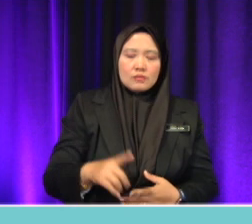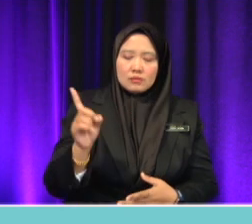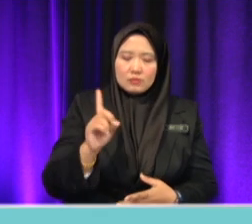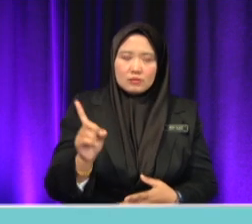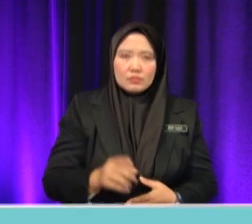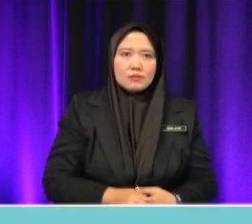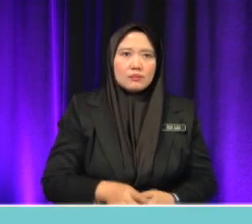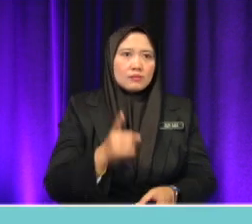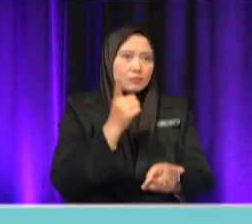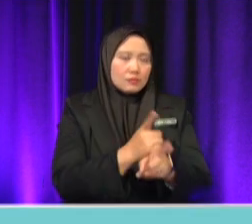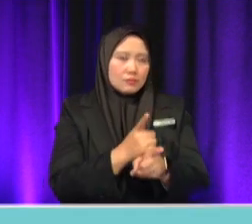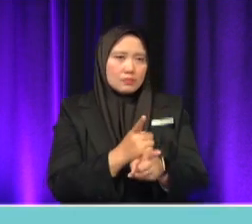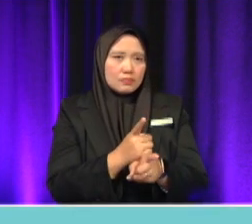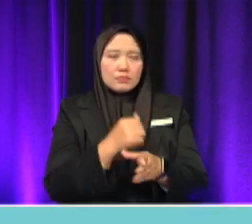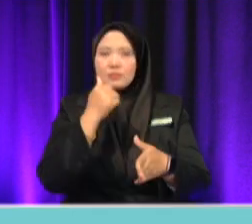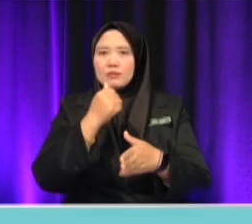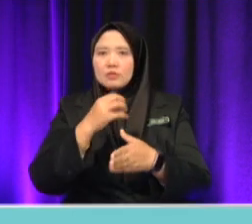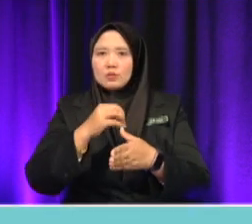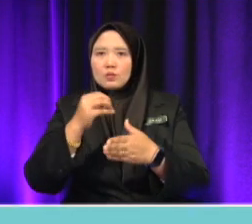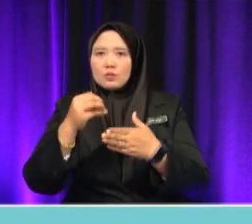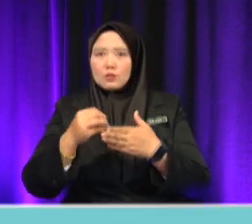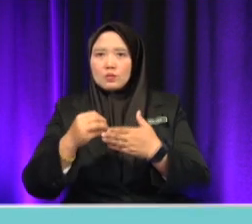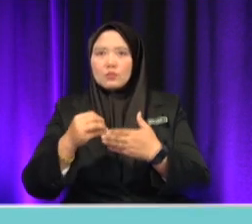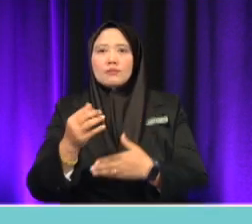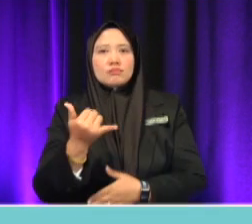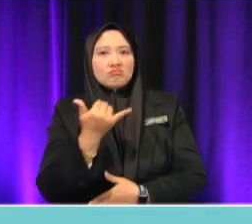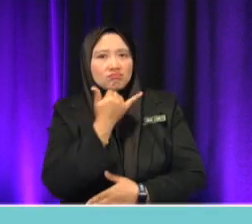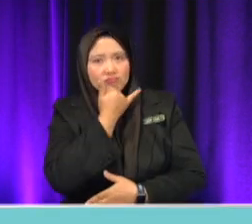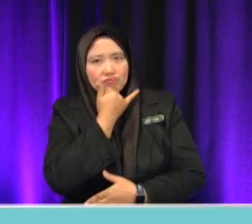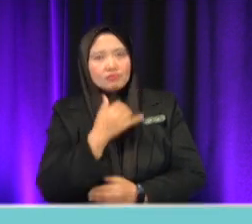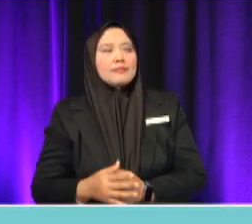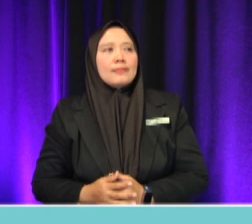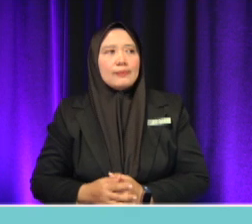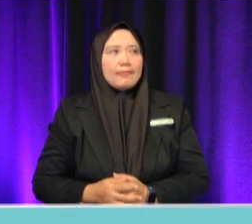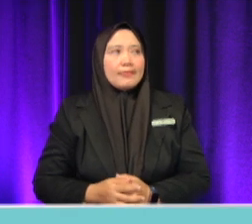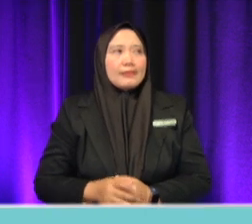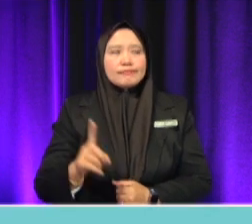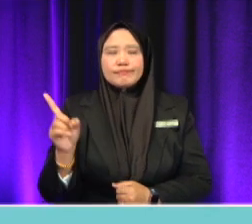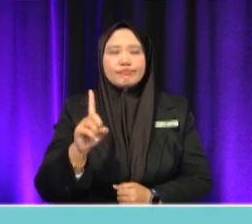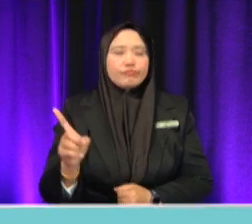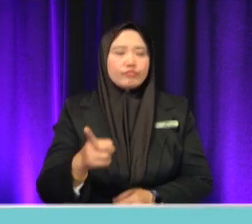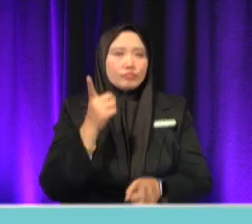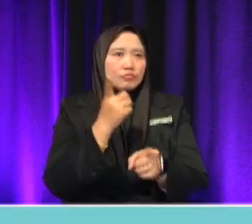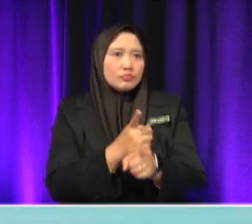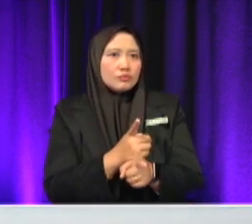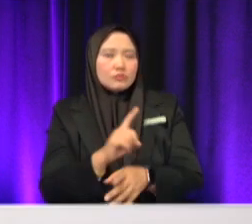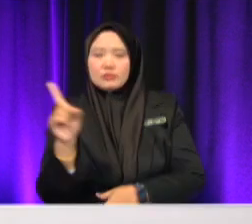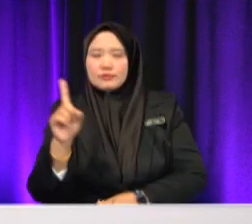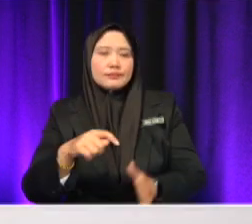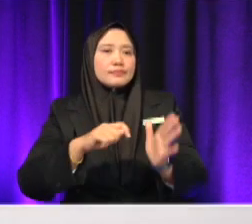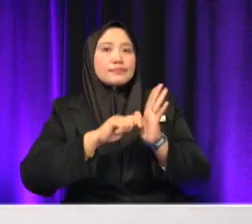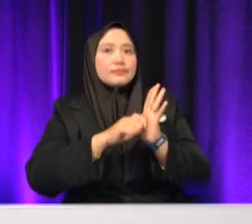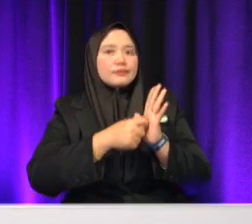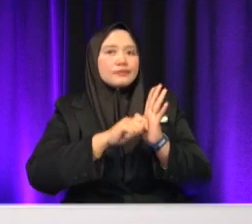true or false. Okay, so anyone would like to highlight which one is the keyword over here in